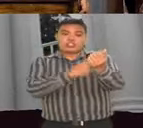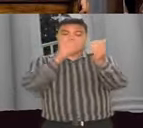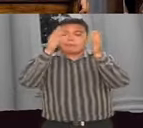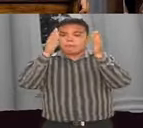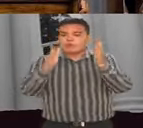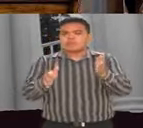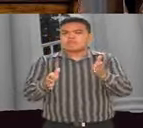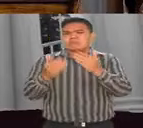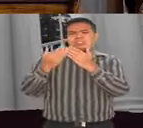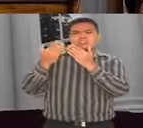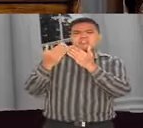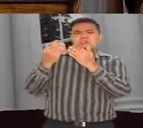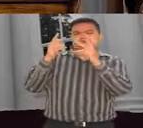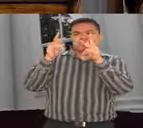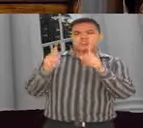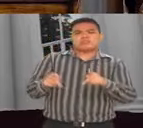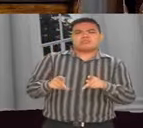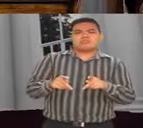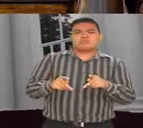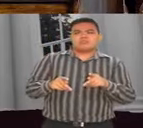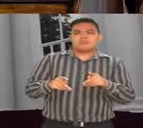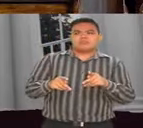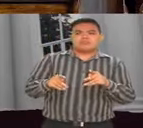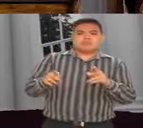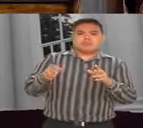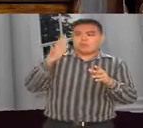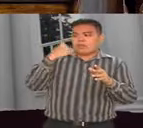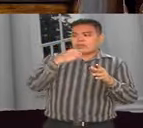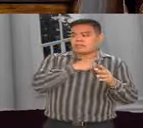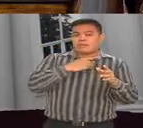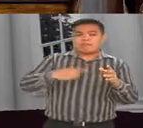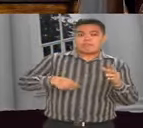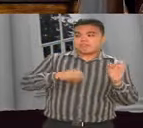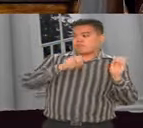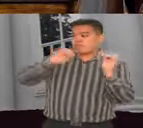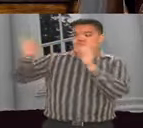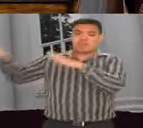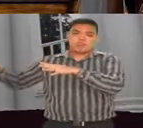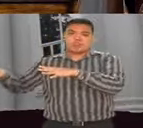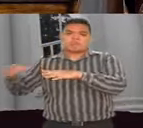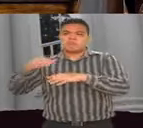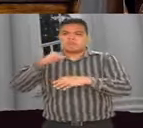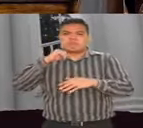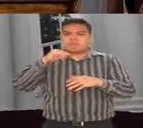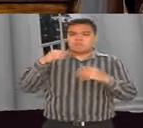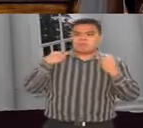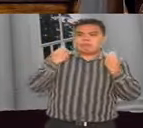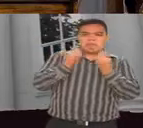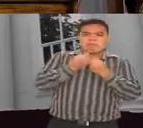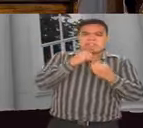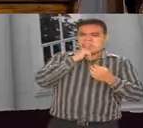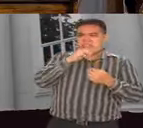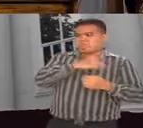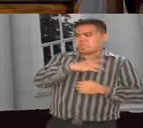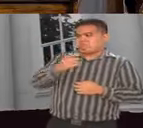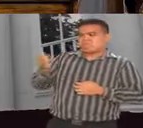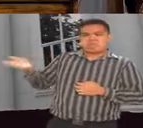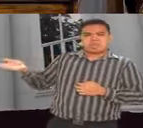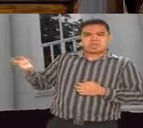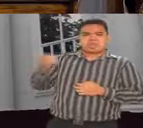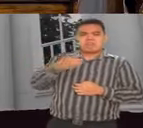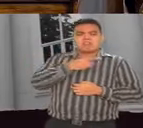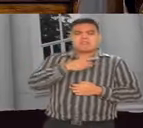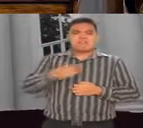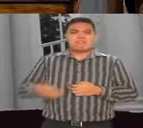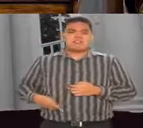Common. In fact, he was an outcast. Tungod kay di ganahan iya mga igsoon niya, di sa kibaw nga muhimo